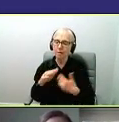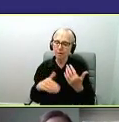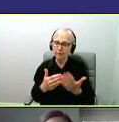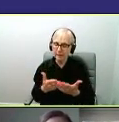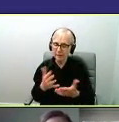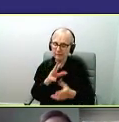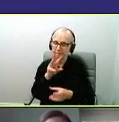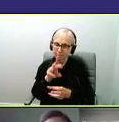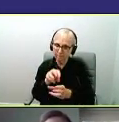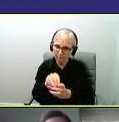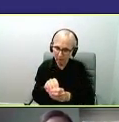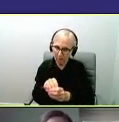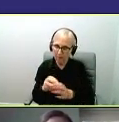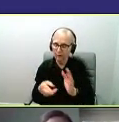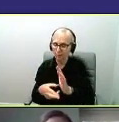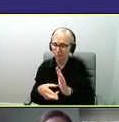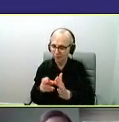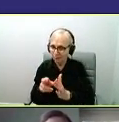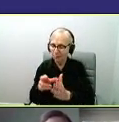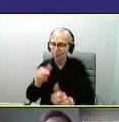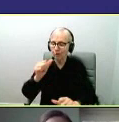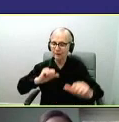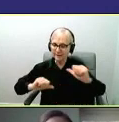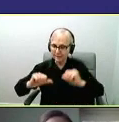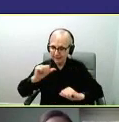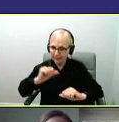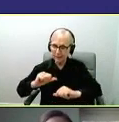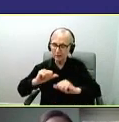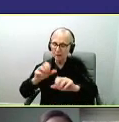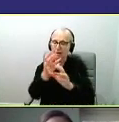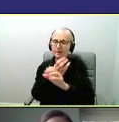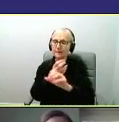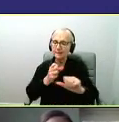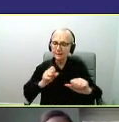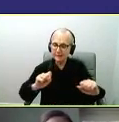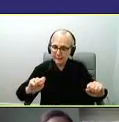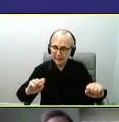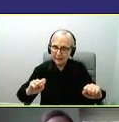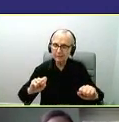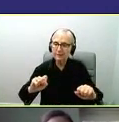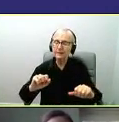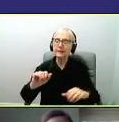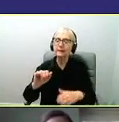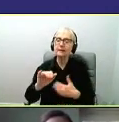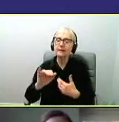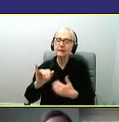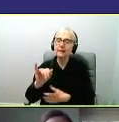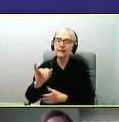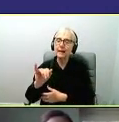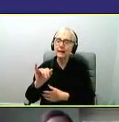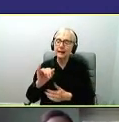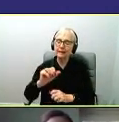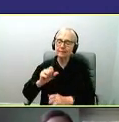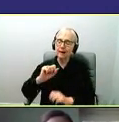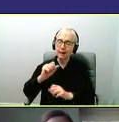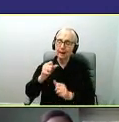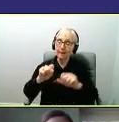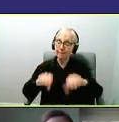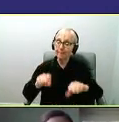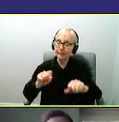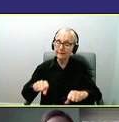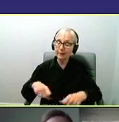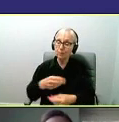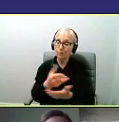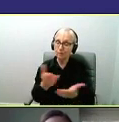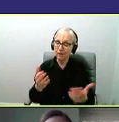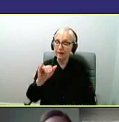thoroughly review the science on safety, on immunogenicity, and on efficacy for